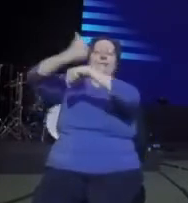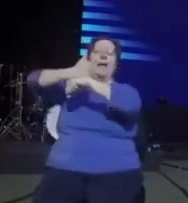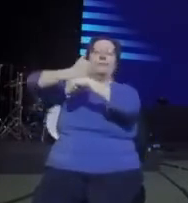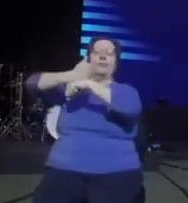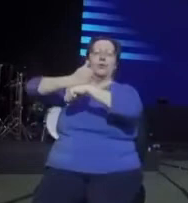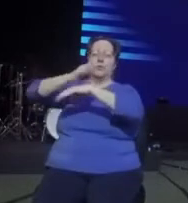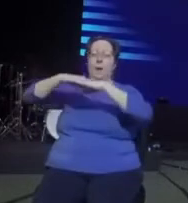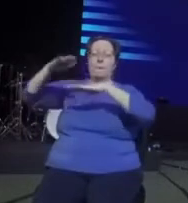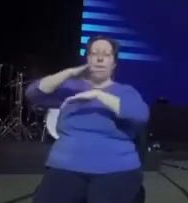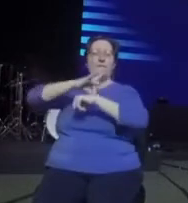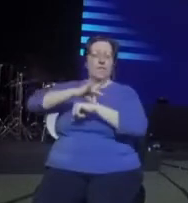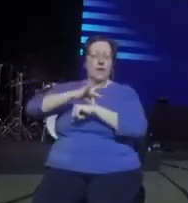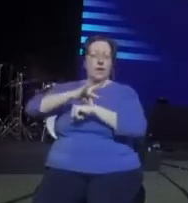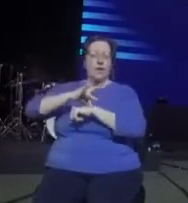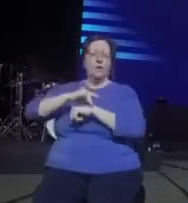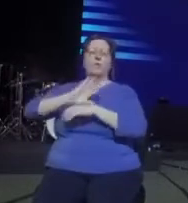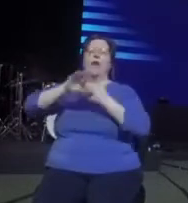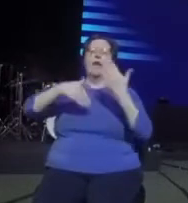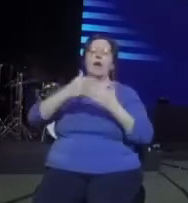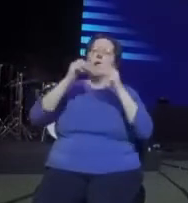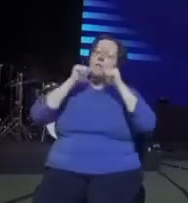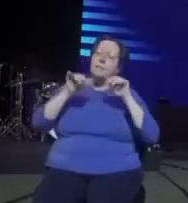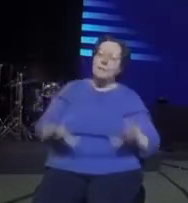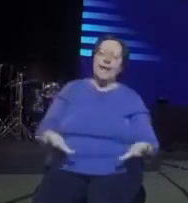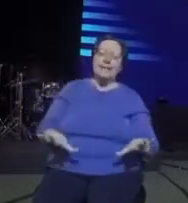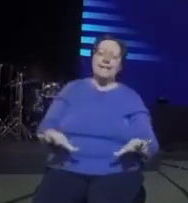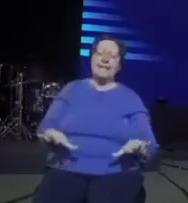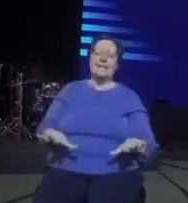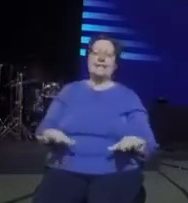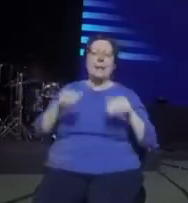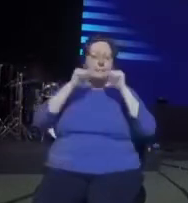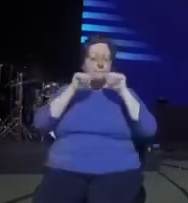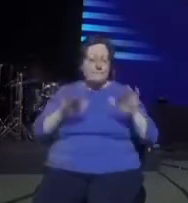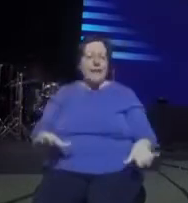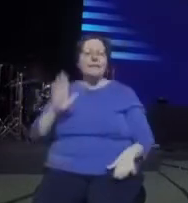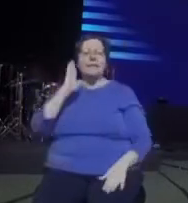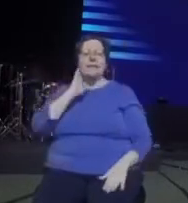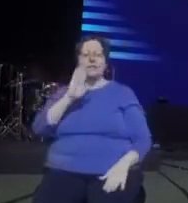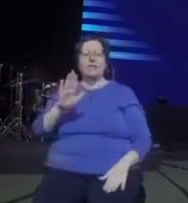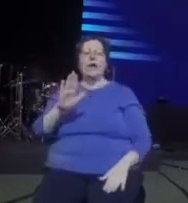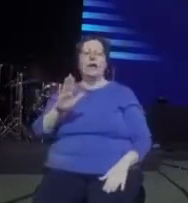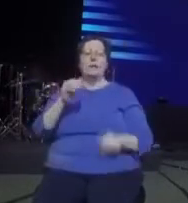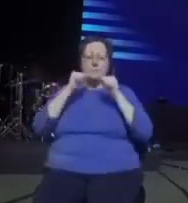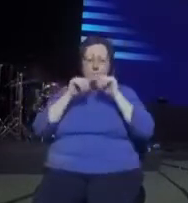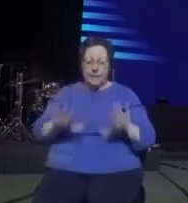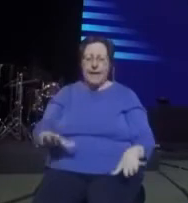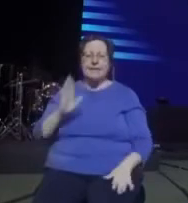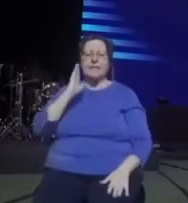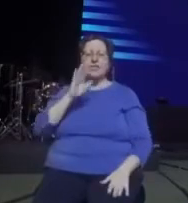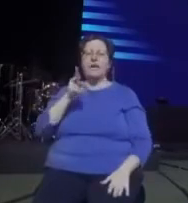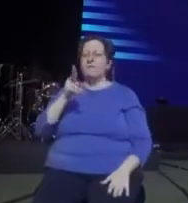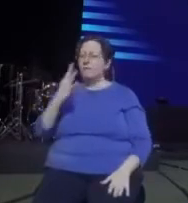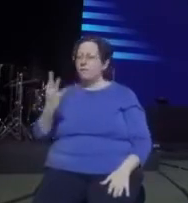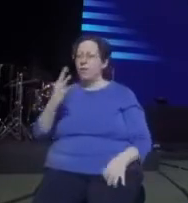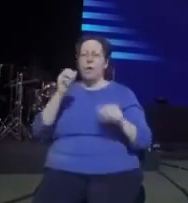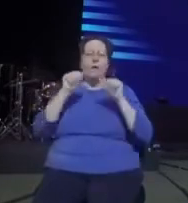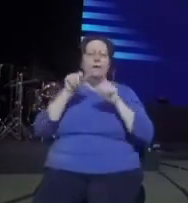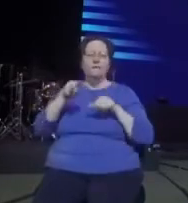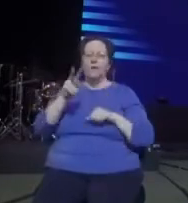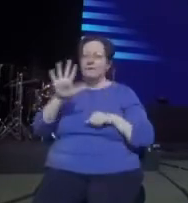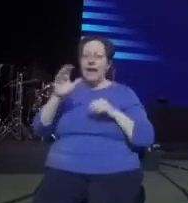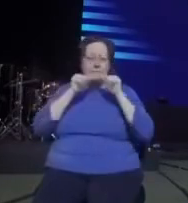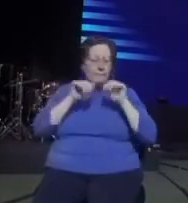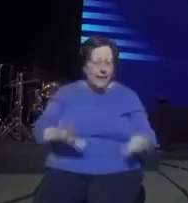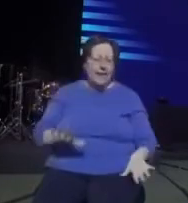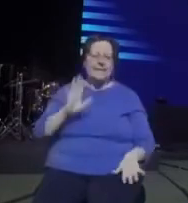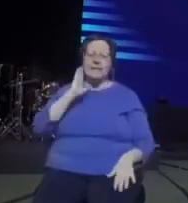the earth. Verse 2, and all of these blessings, verse 3, blessings shall, verse 4, blessings shall, verse 5, blessings shall be in